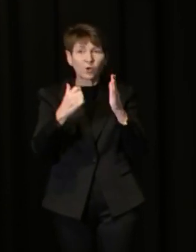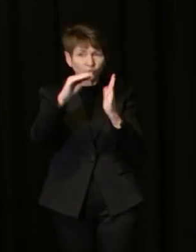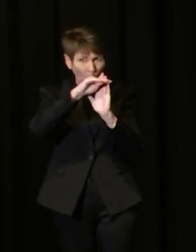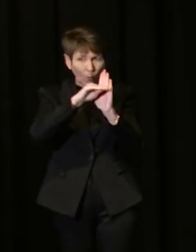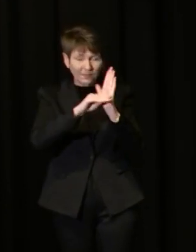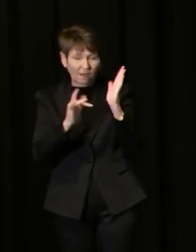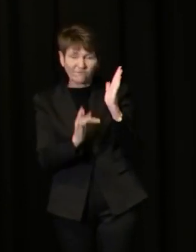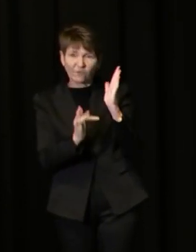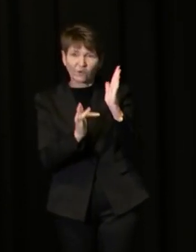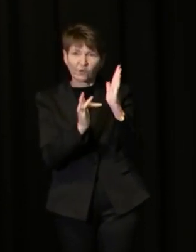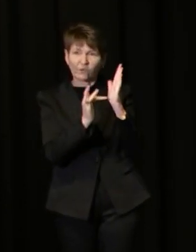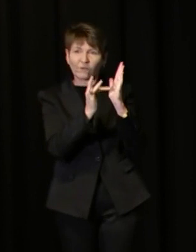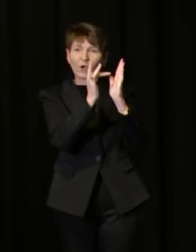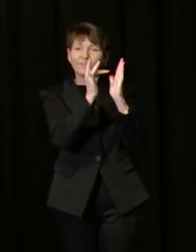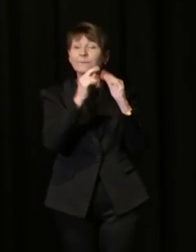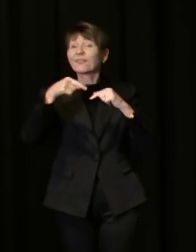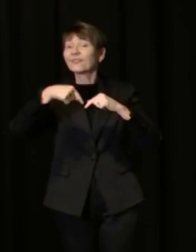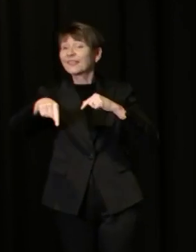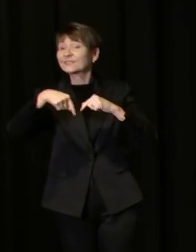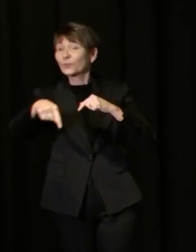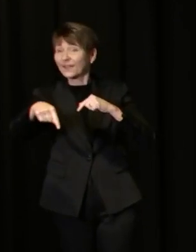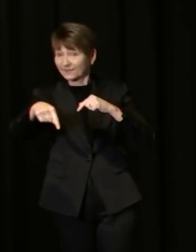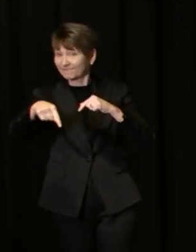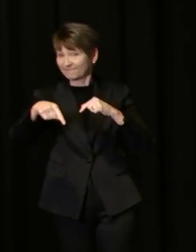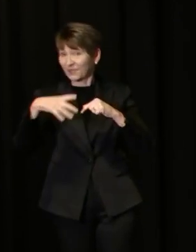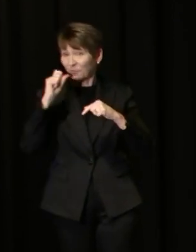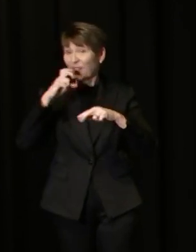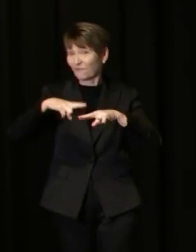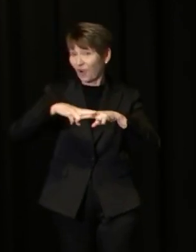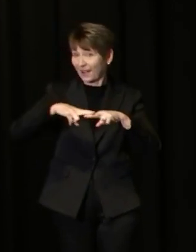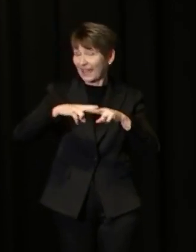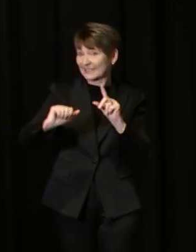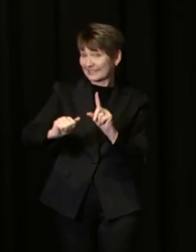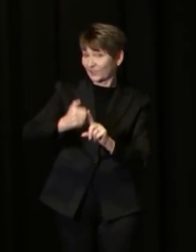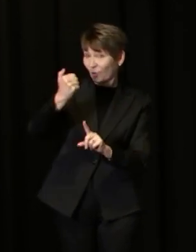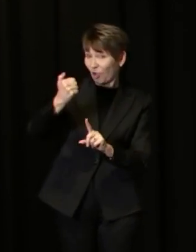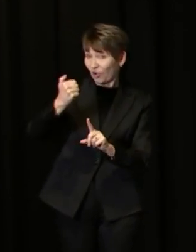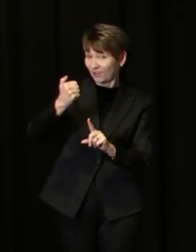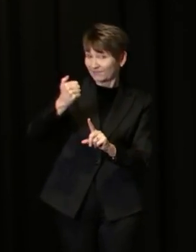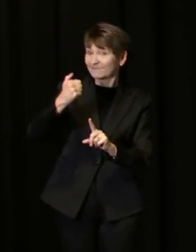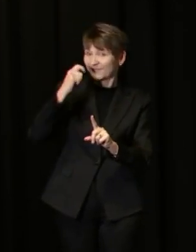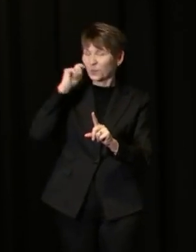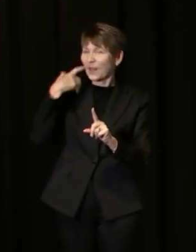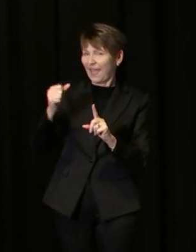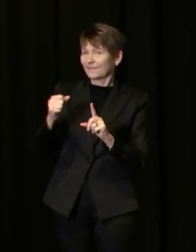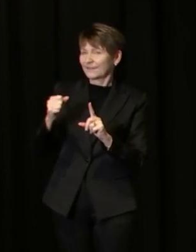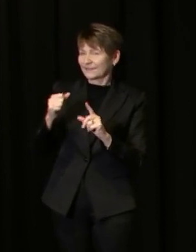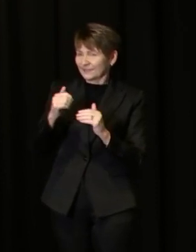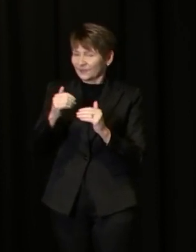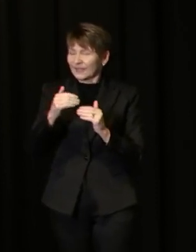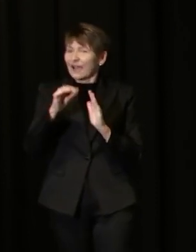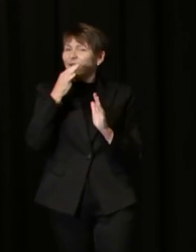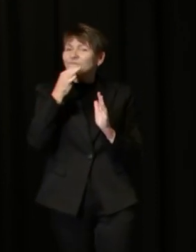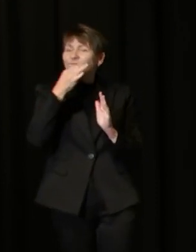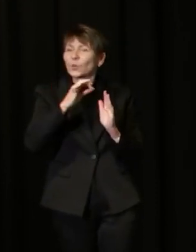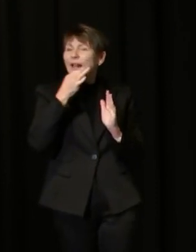the course of the coming weekend. And to remind us all about what those freedoms look like, what those rules look like, and what the next month will